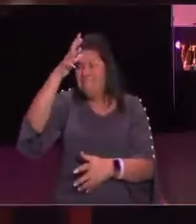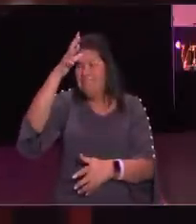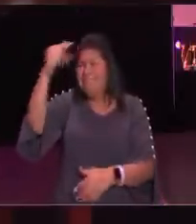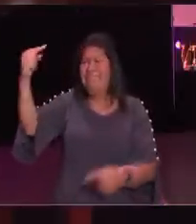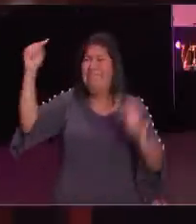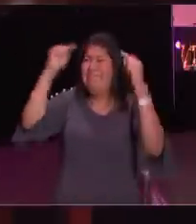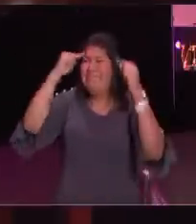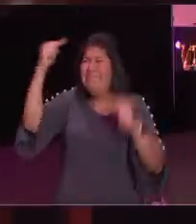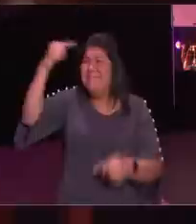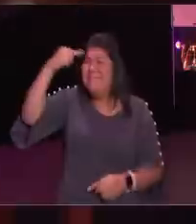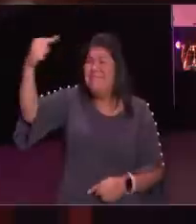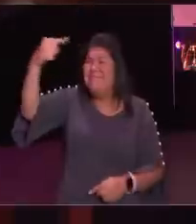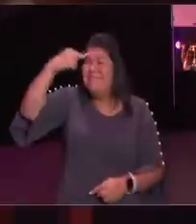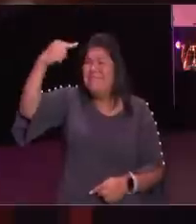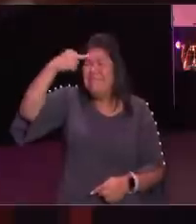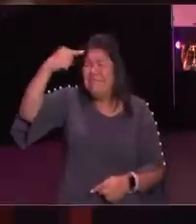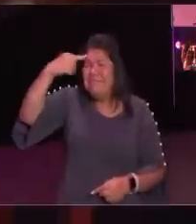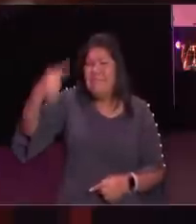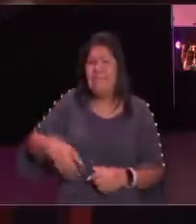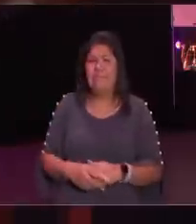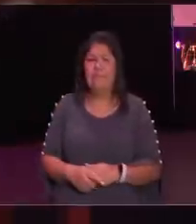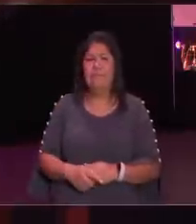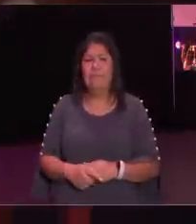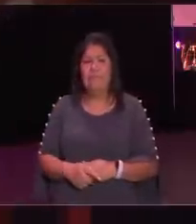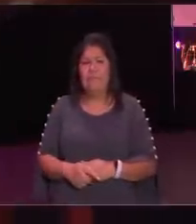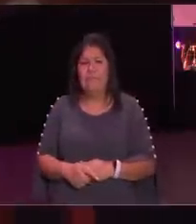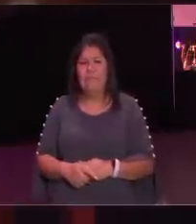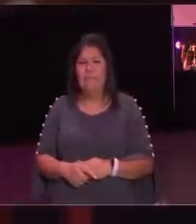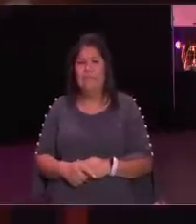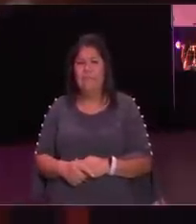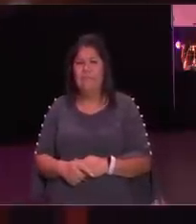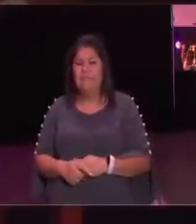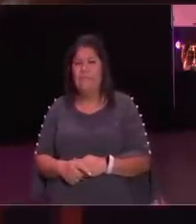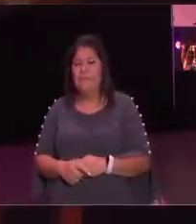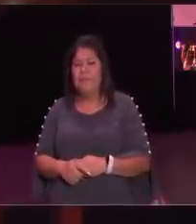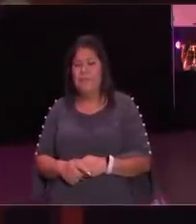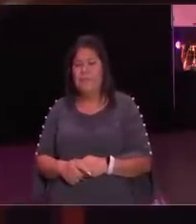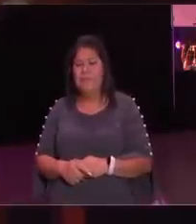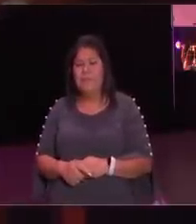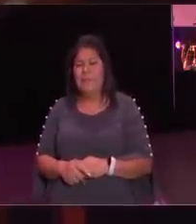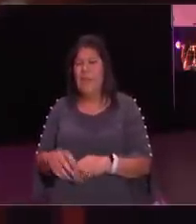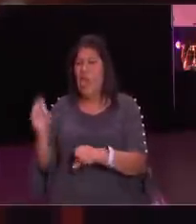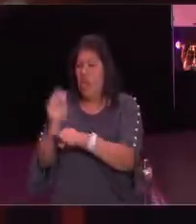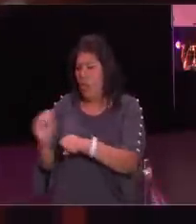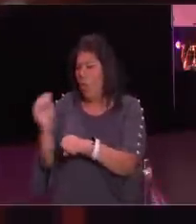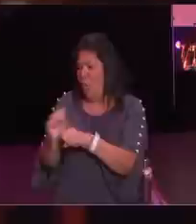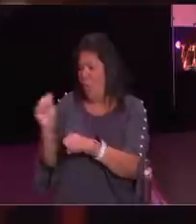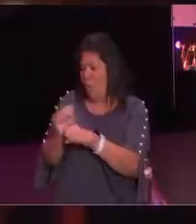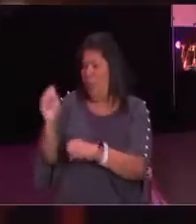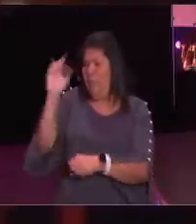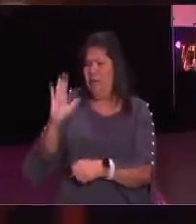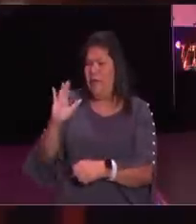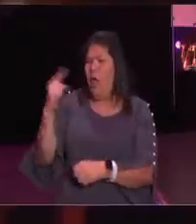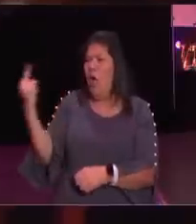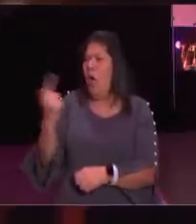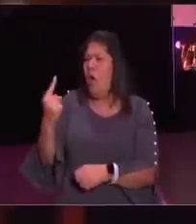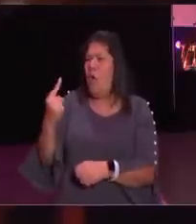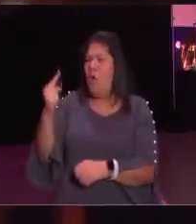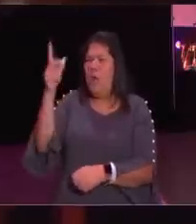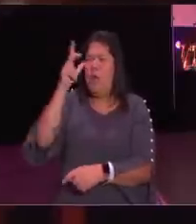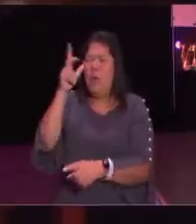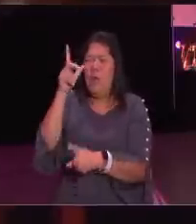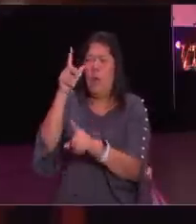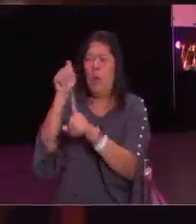my head, my head. In our pursuit to do a work for God, there will always be an